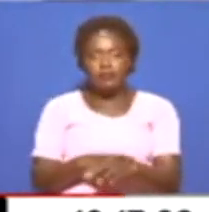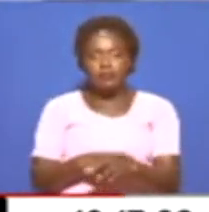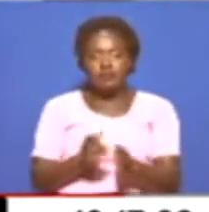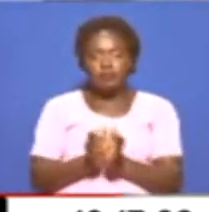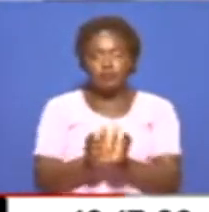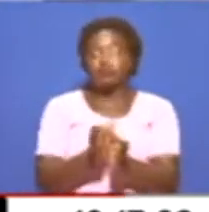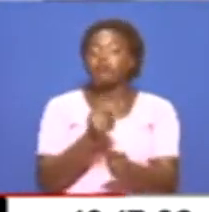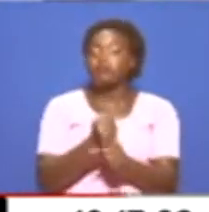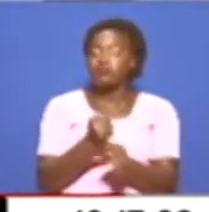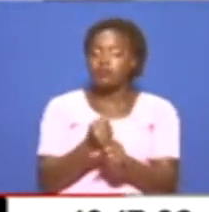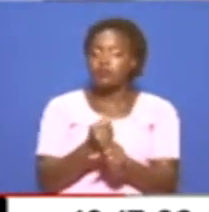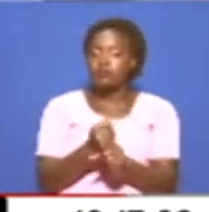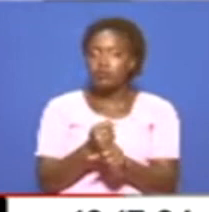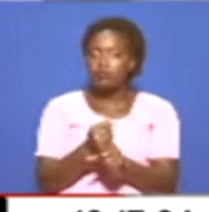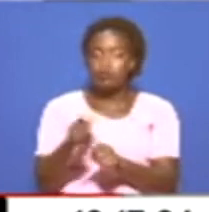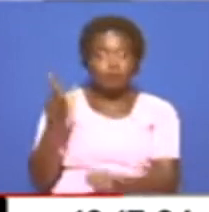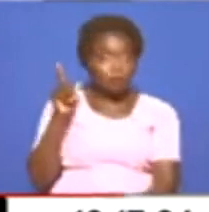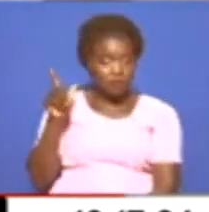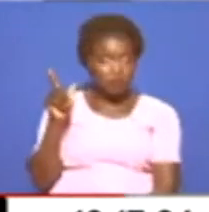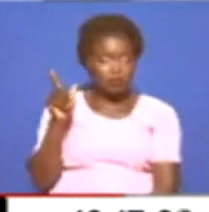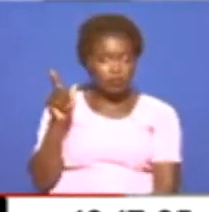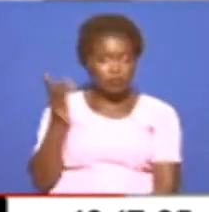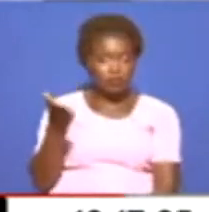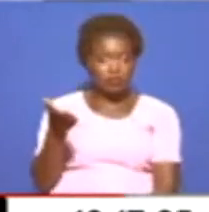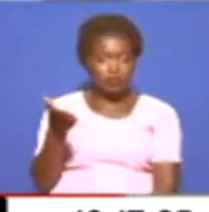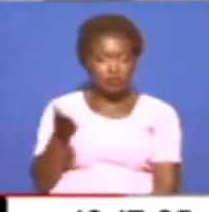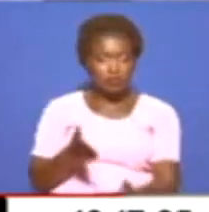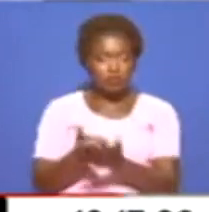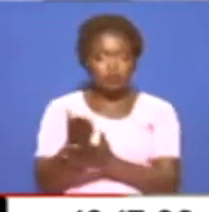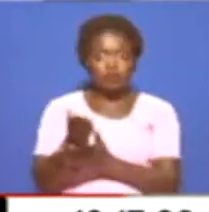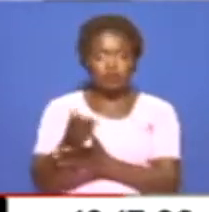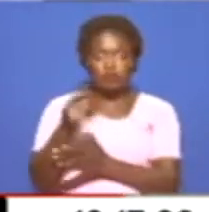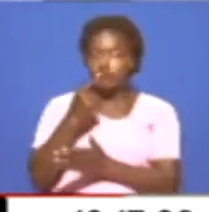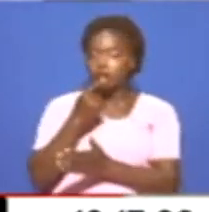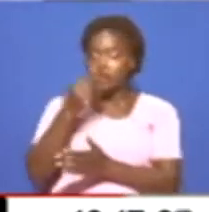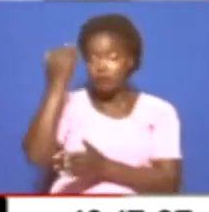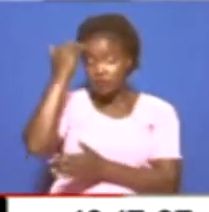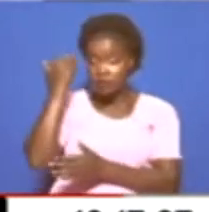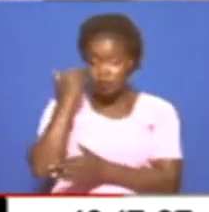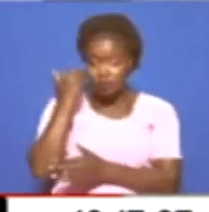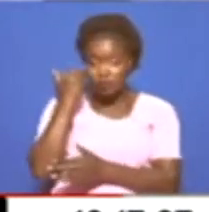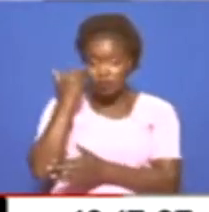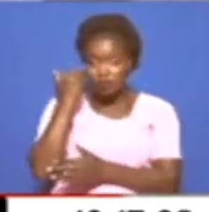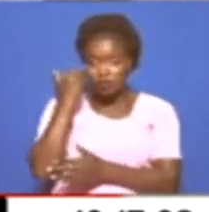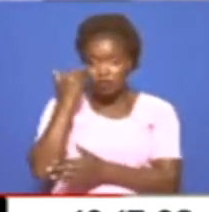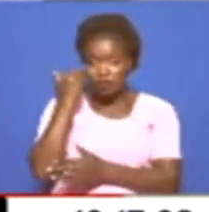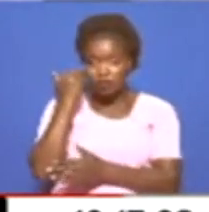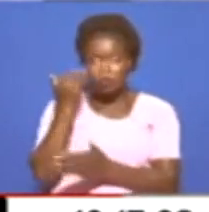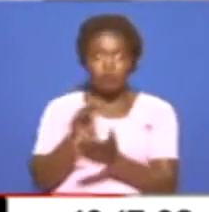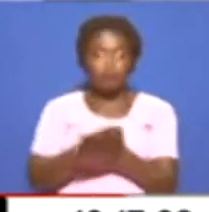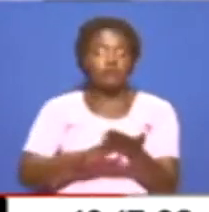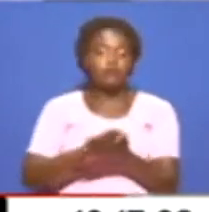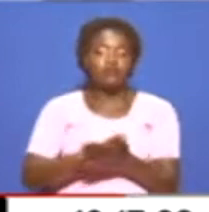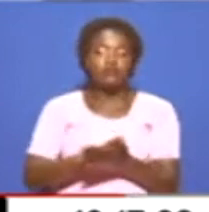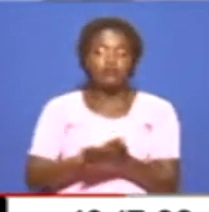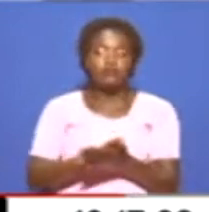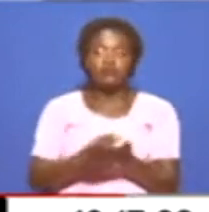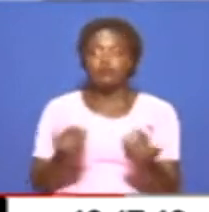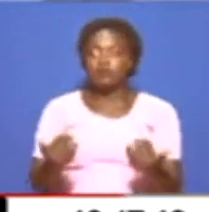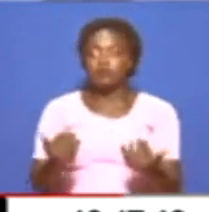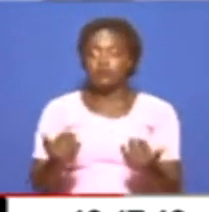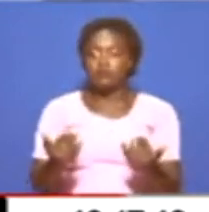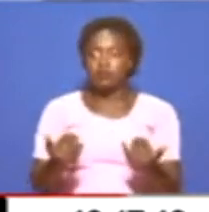something by law, or through the orders of the court after he had failed to do so. So that is basically what